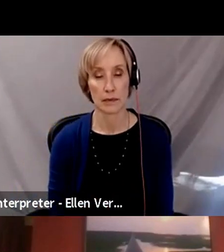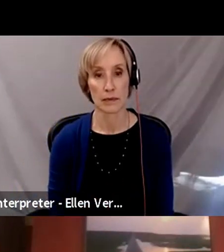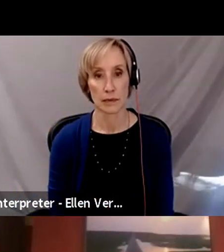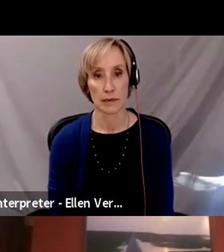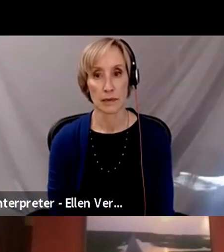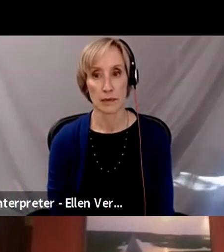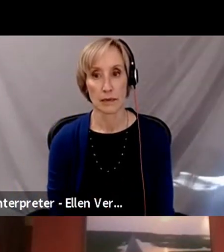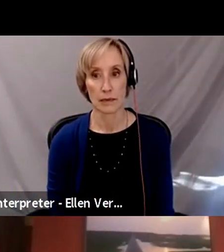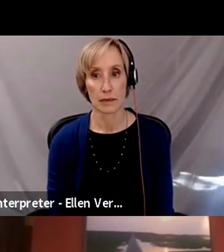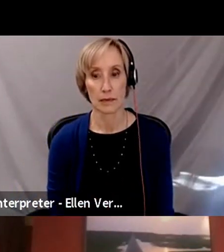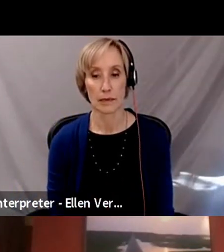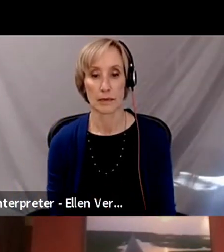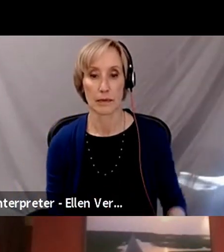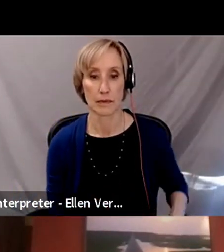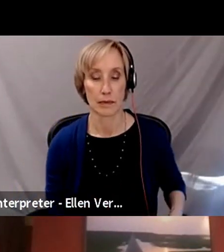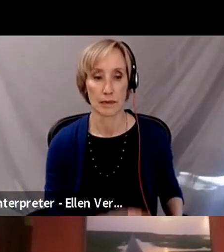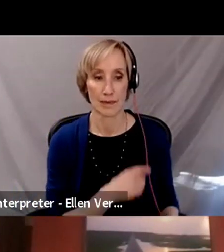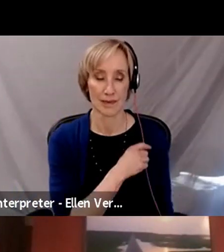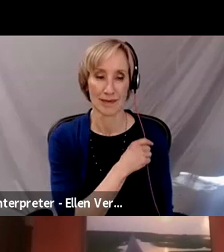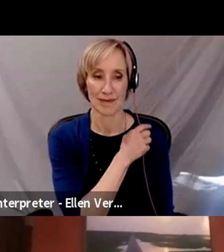Thank you very much, Thomas.